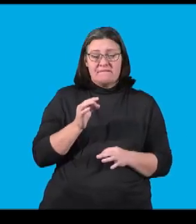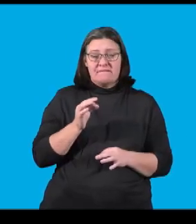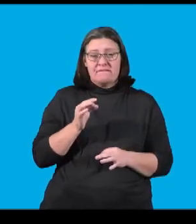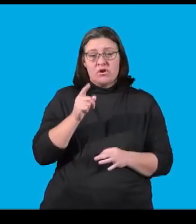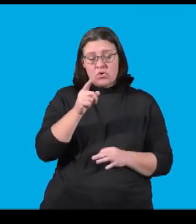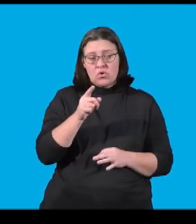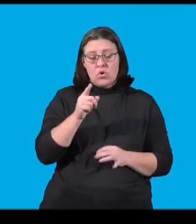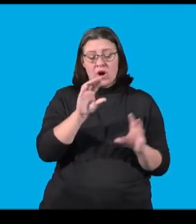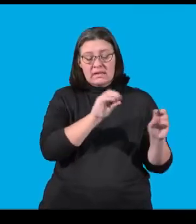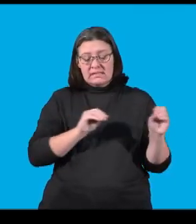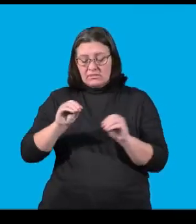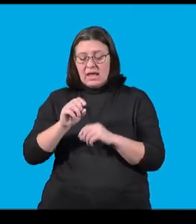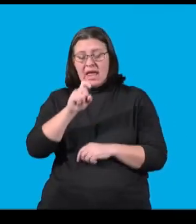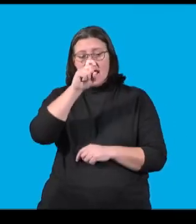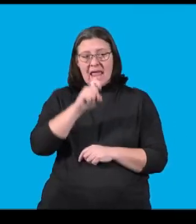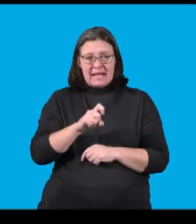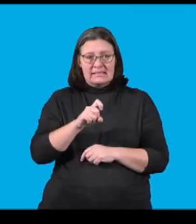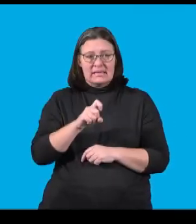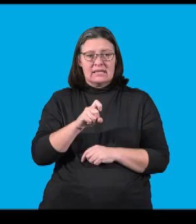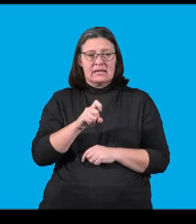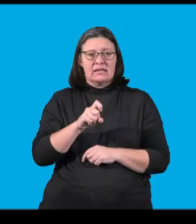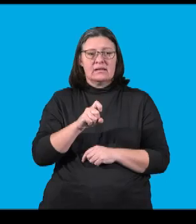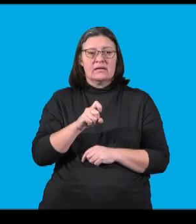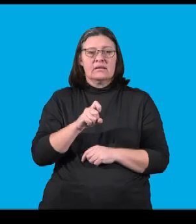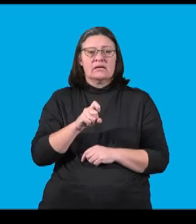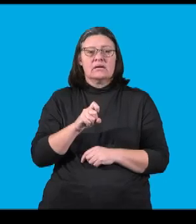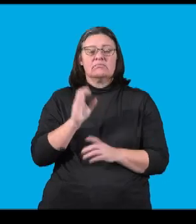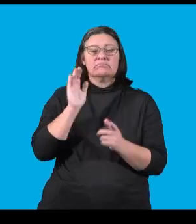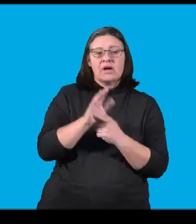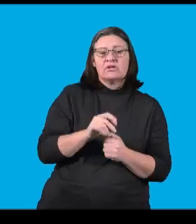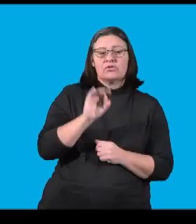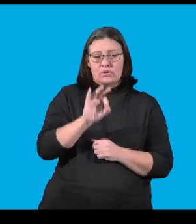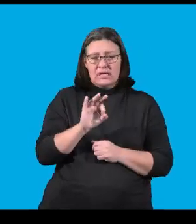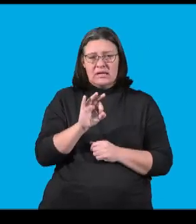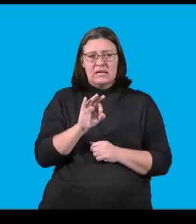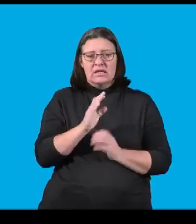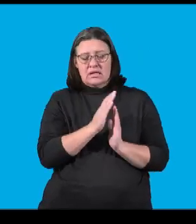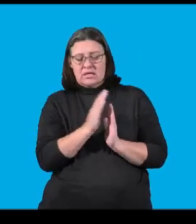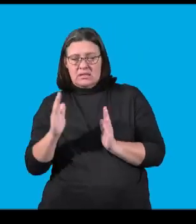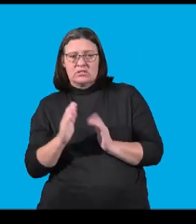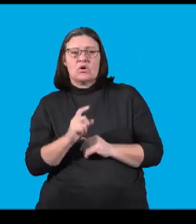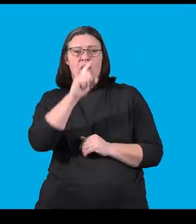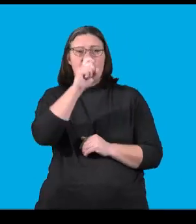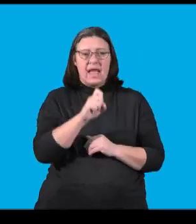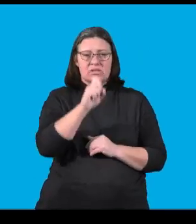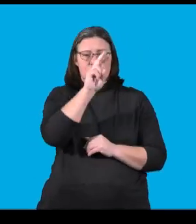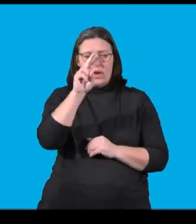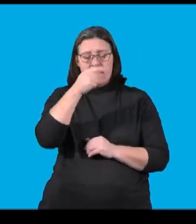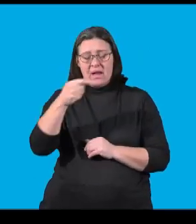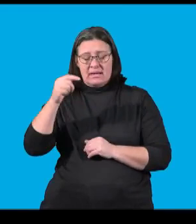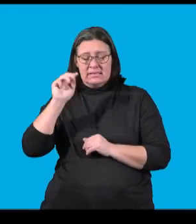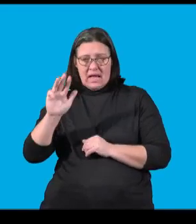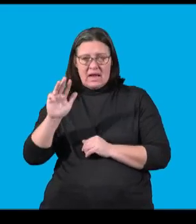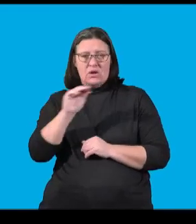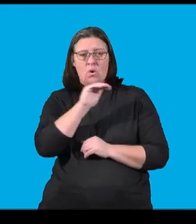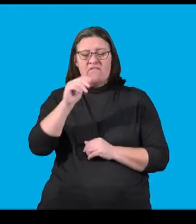If you were to, for example, substitute x approaches 3 and take that 3 and substitute it straight into this equation, x squared minus